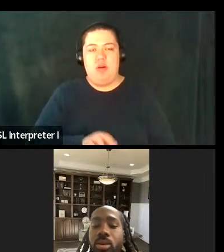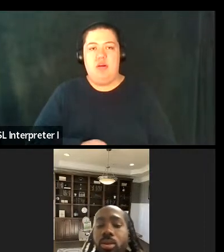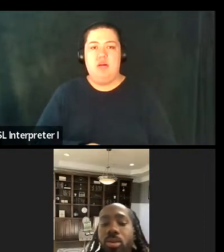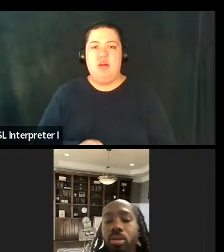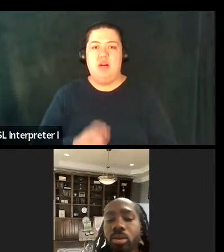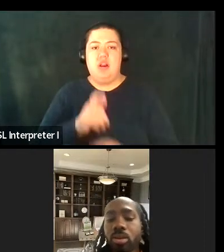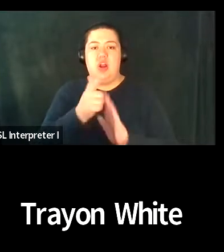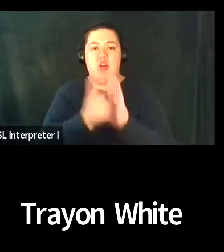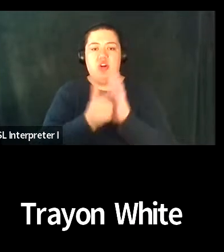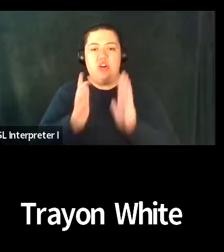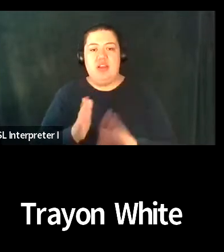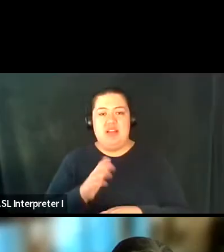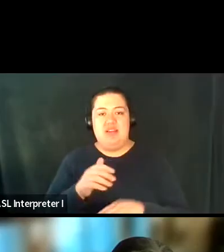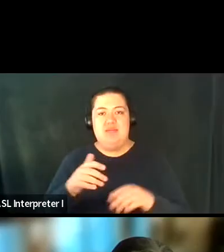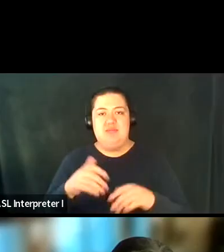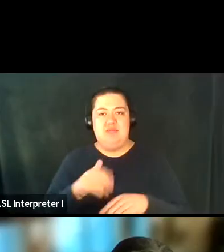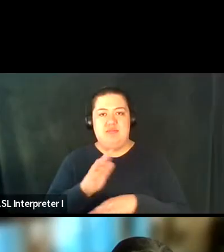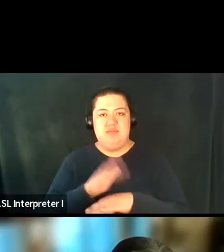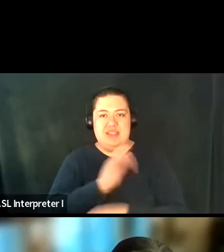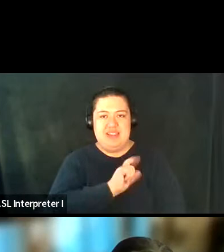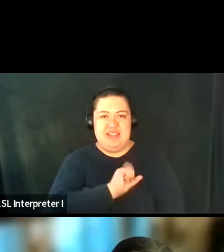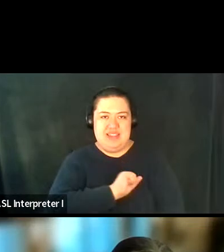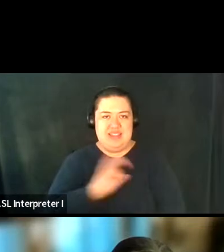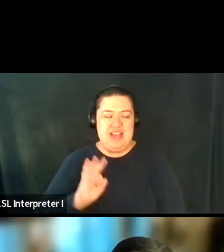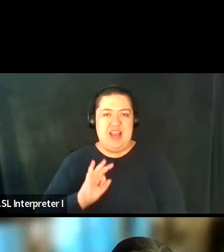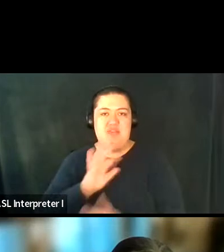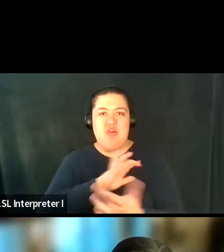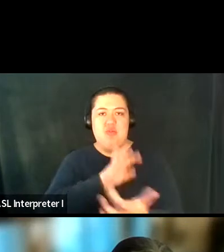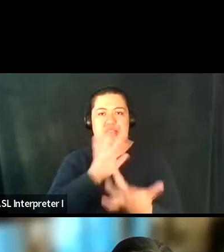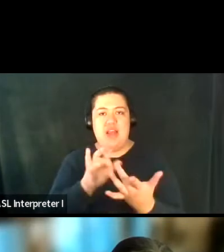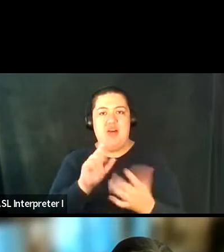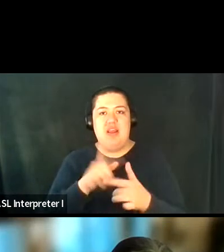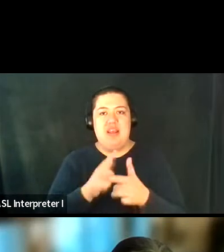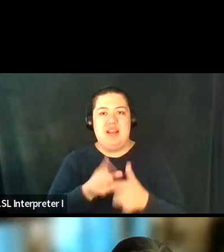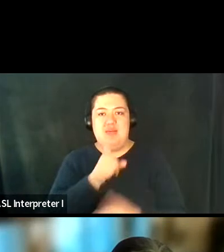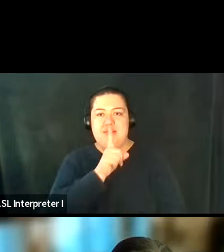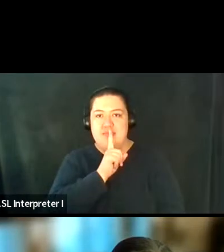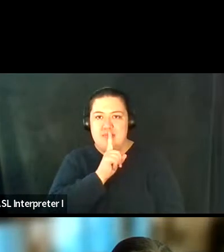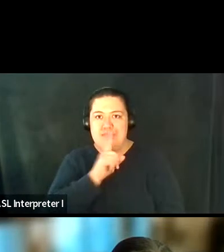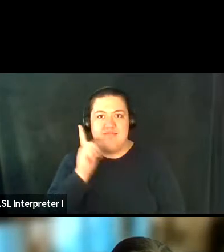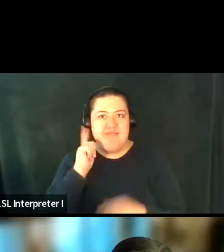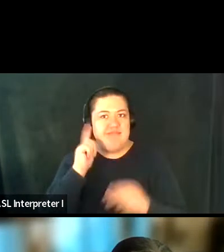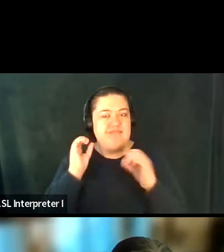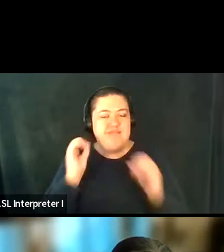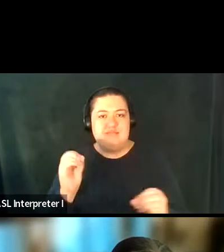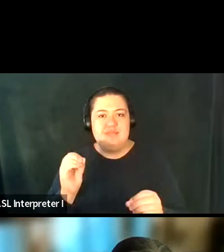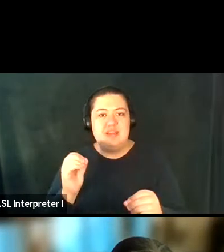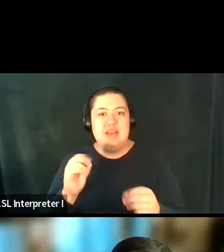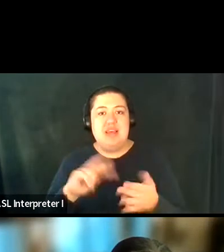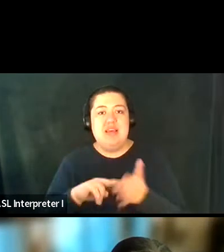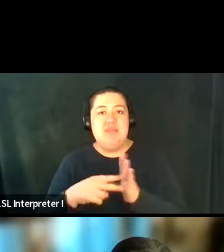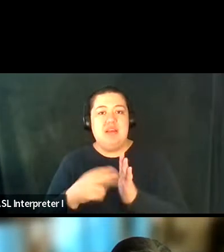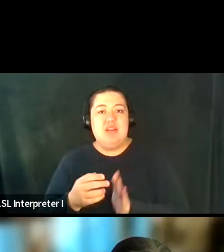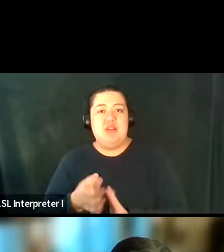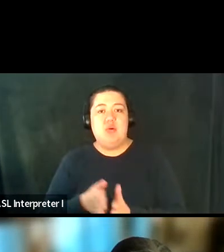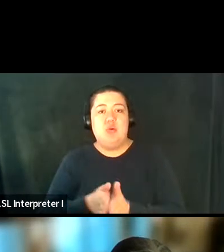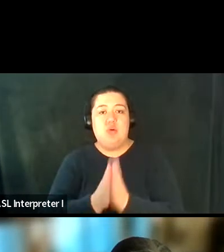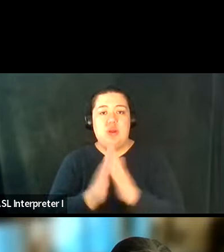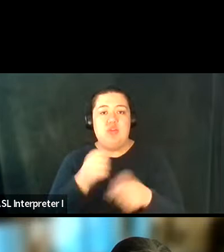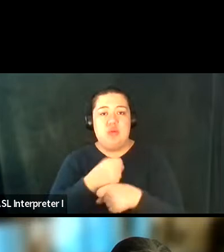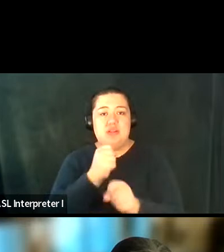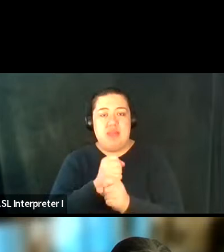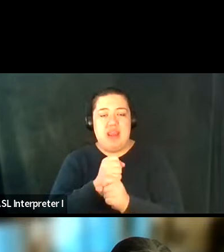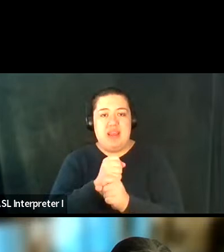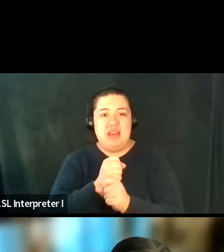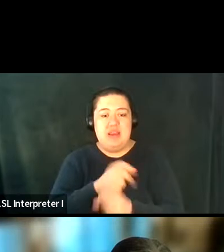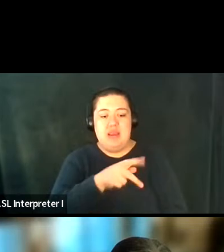on staff reached out and there was silence and crickets. It's that the request was made,